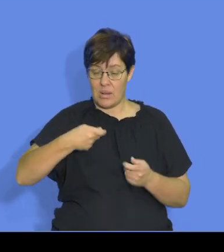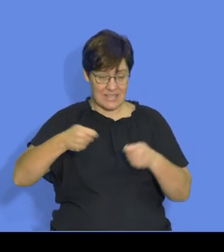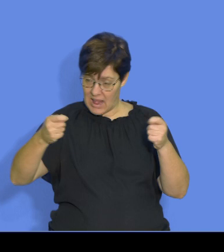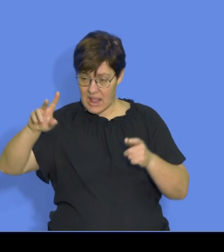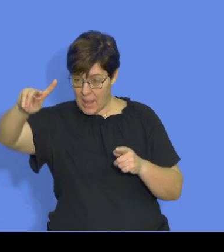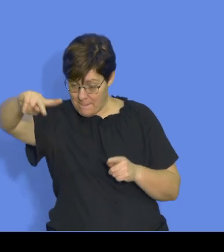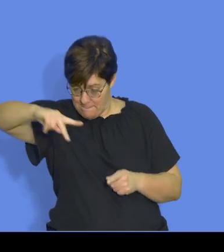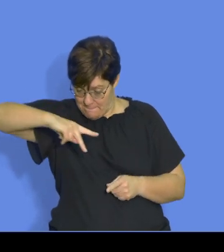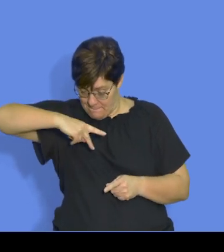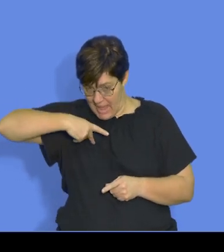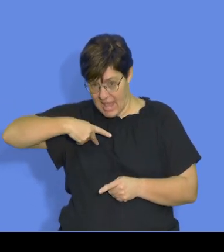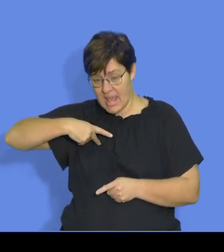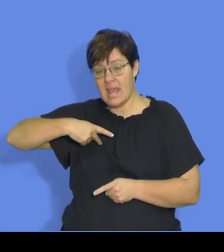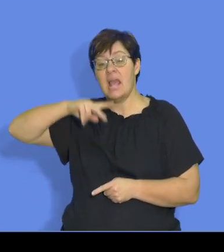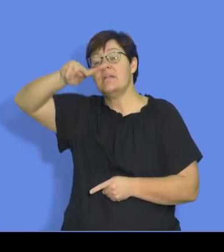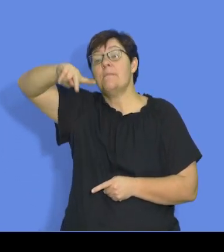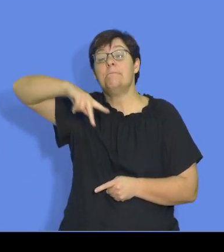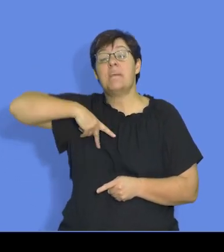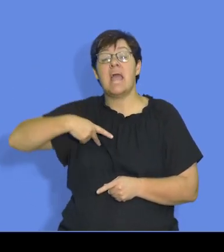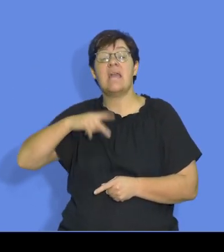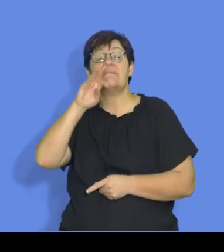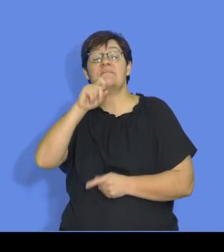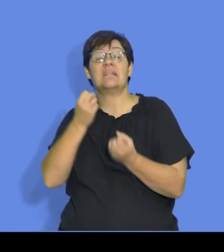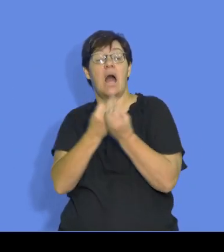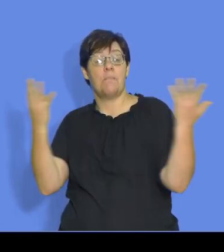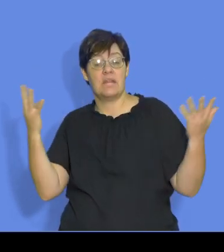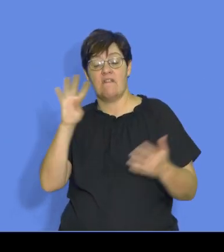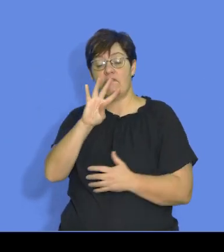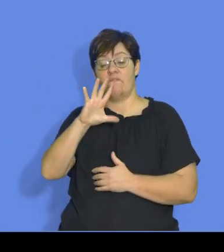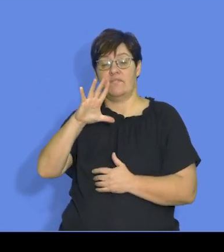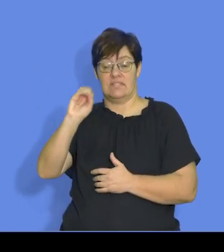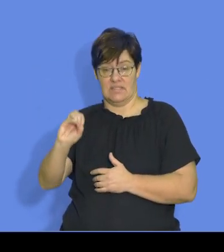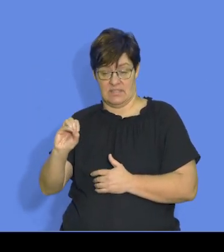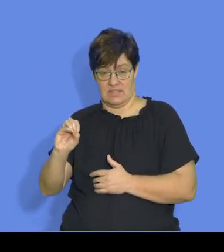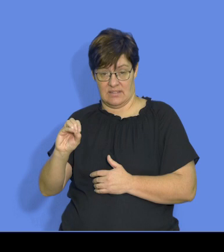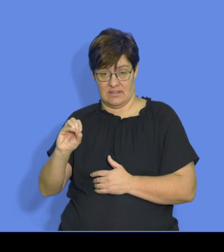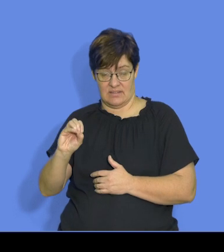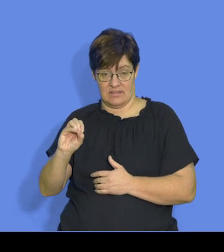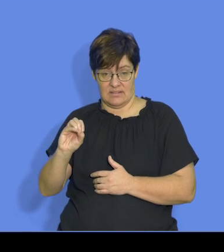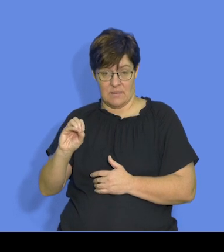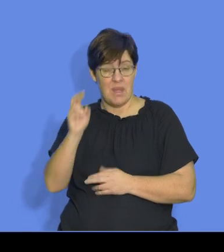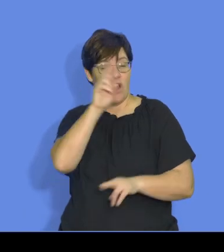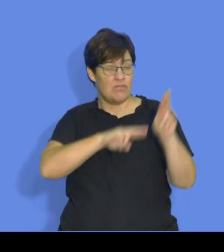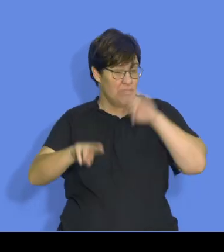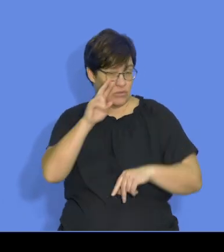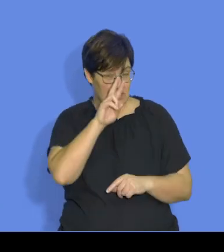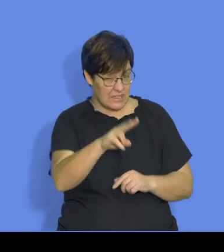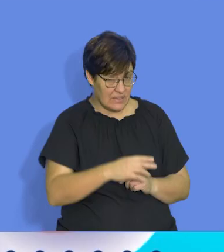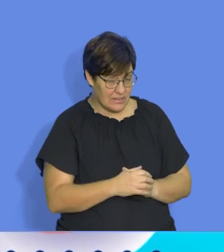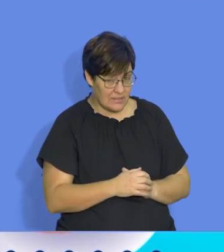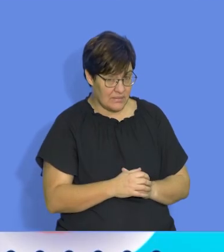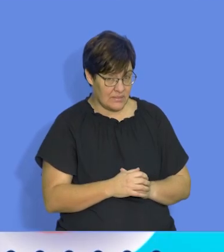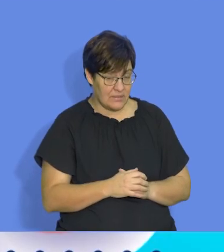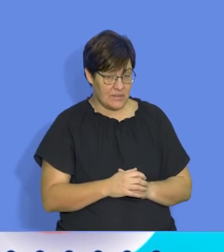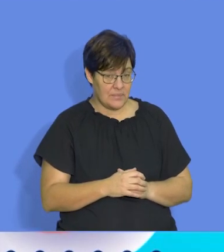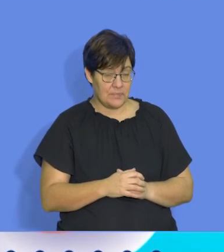amount of 450 Rand. Clear? Remember, I'm doing this as revision. On the